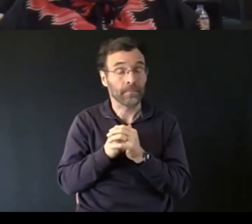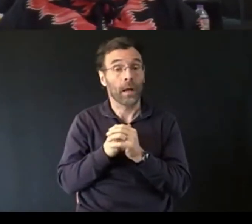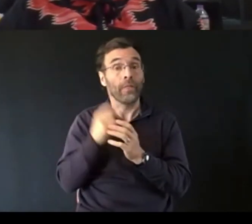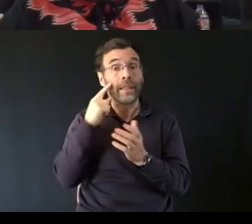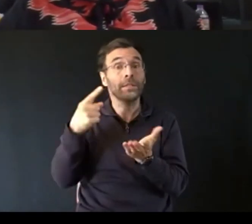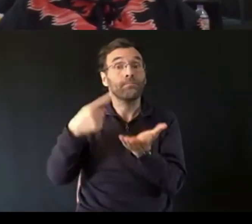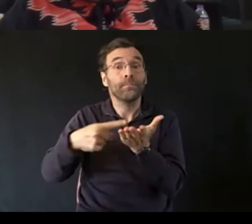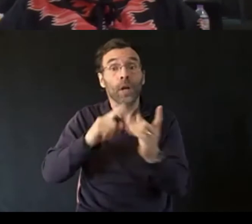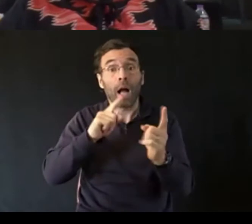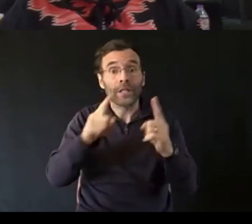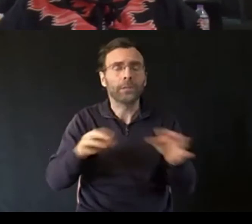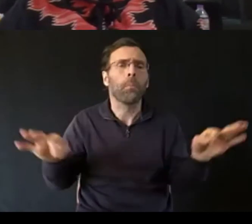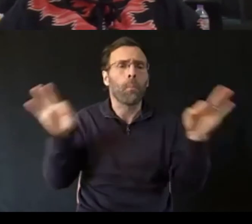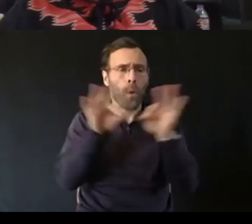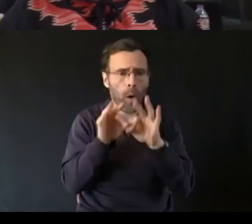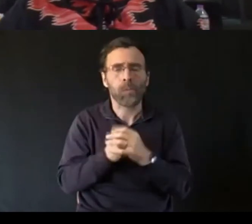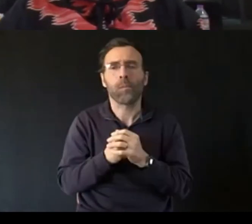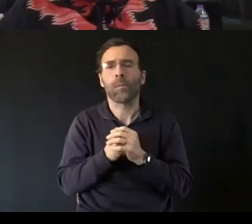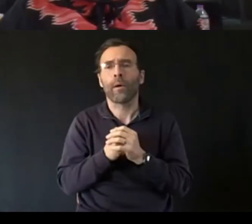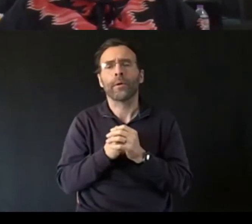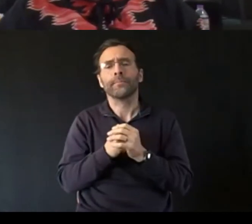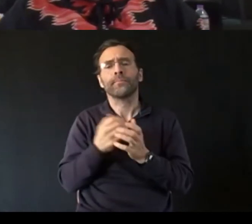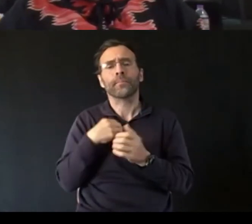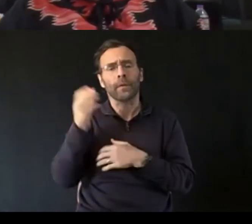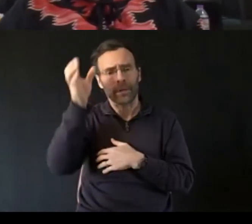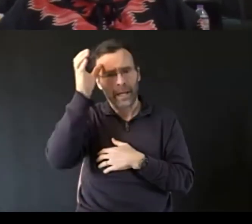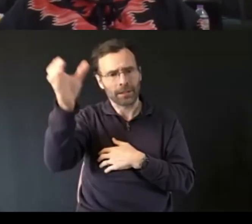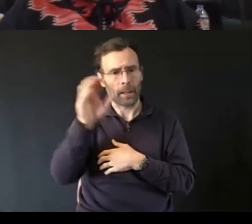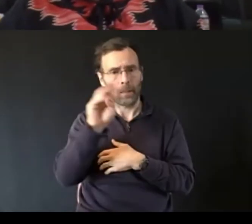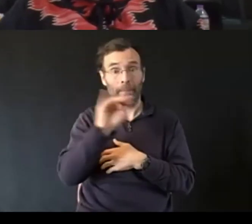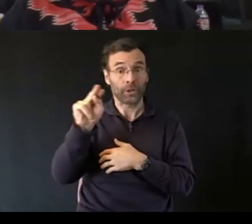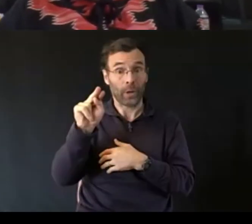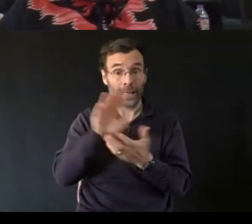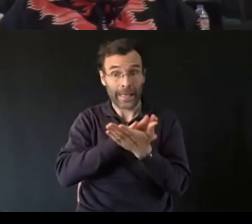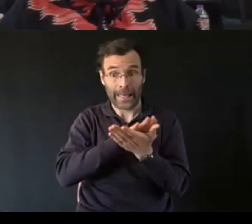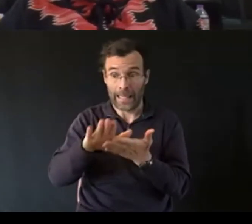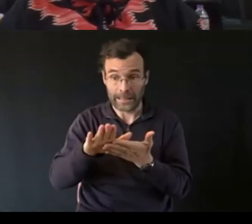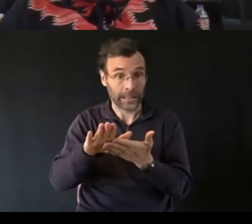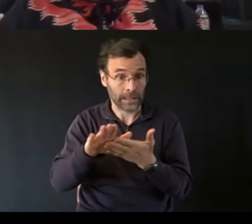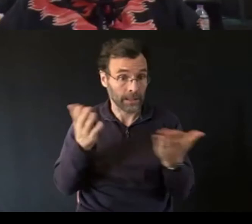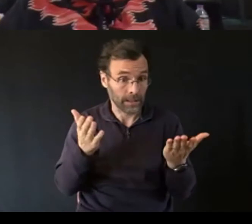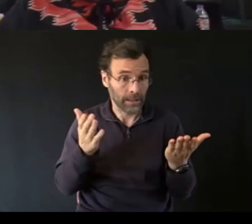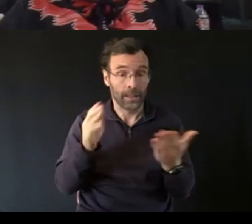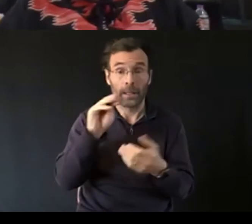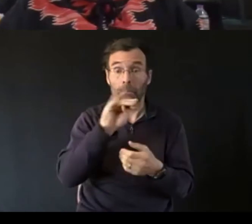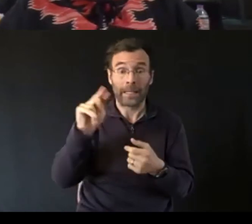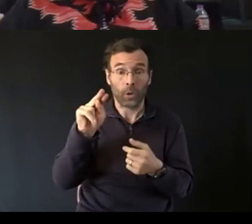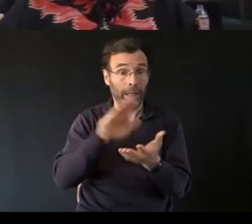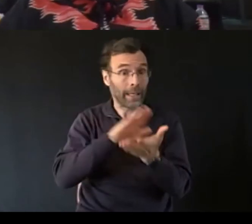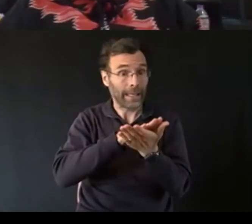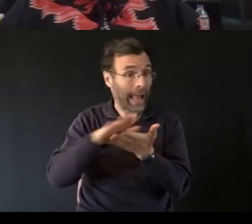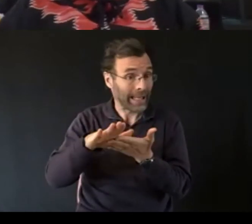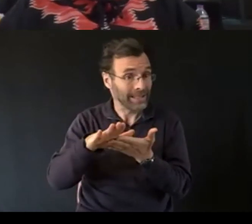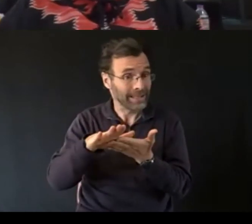important. We have this concept of Minnesota nice, and Minnesota nice often